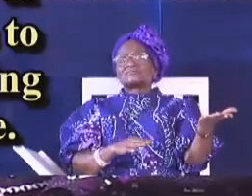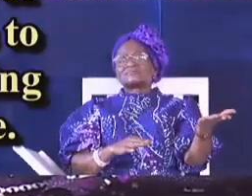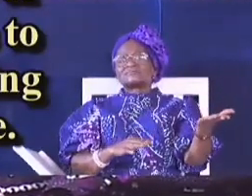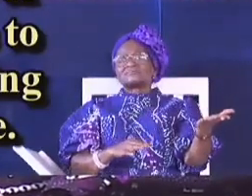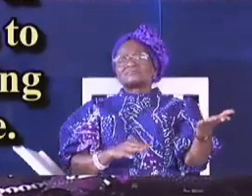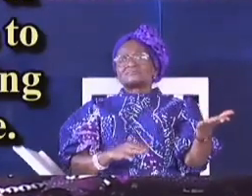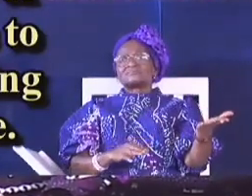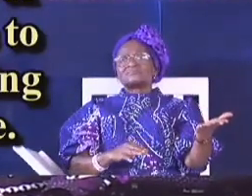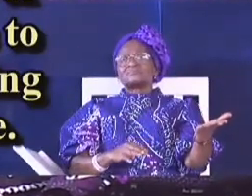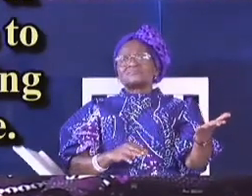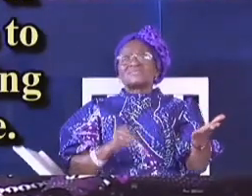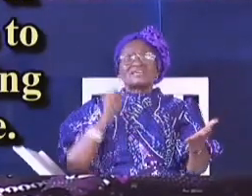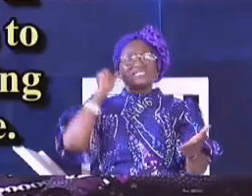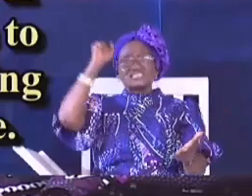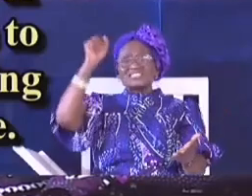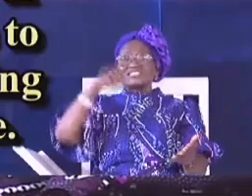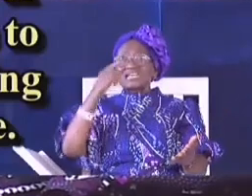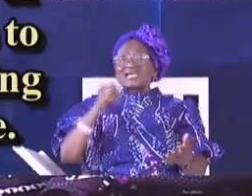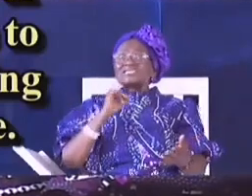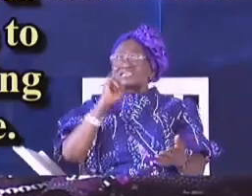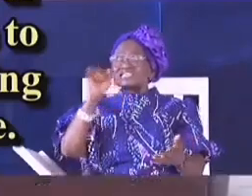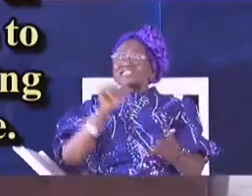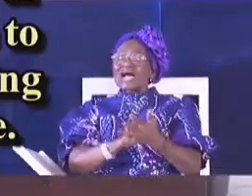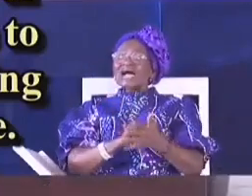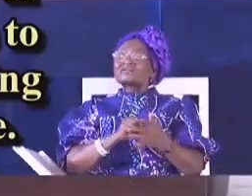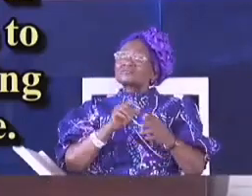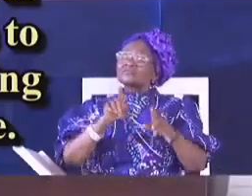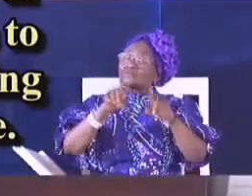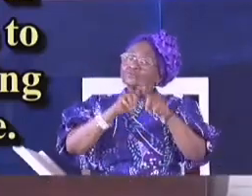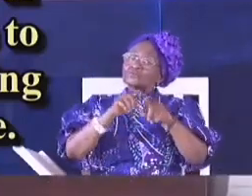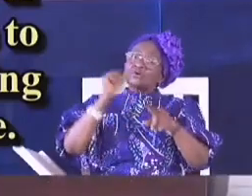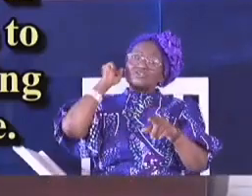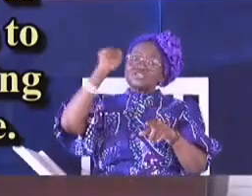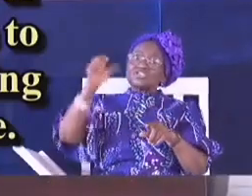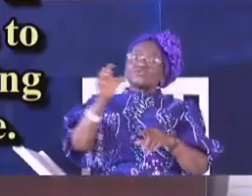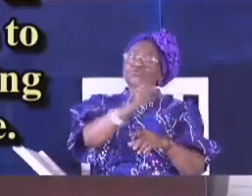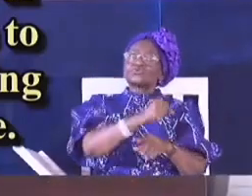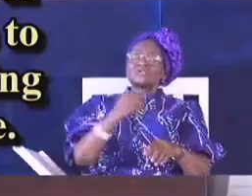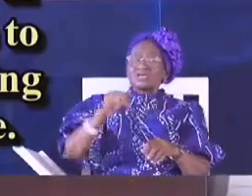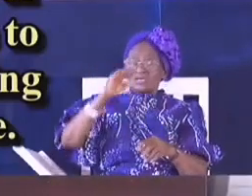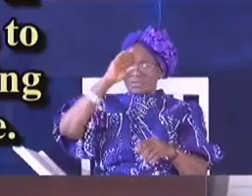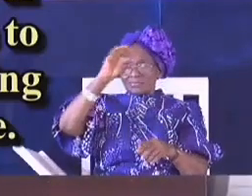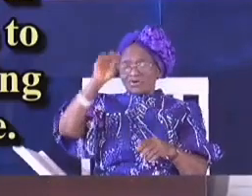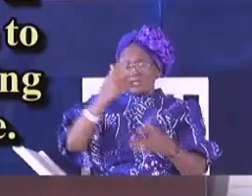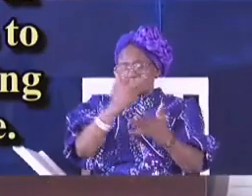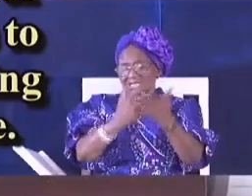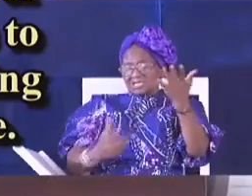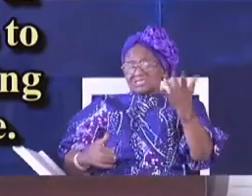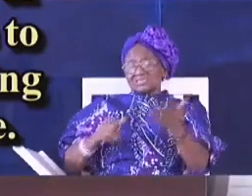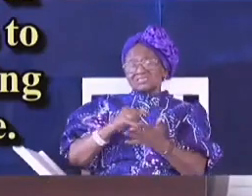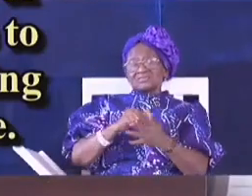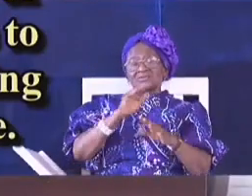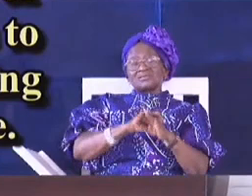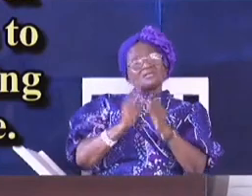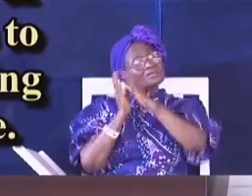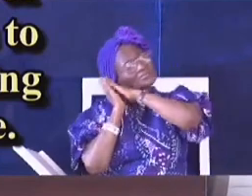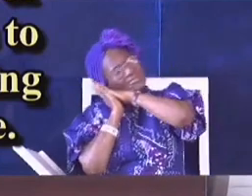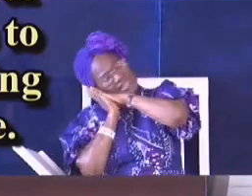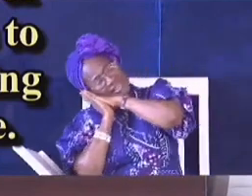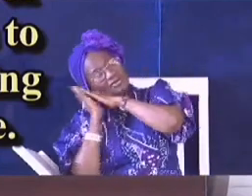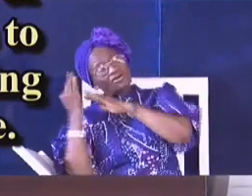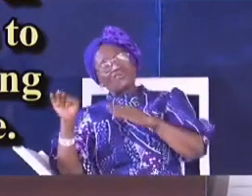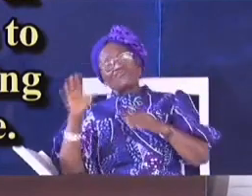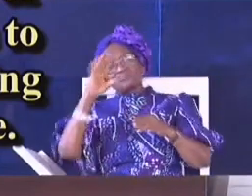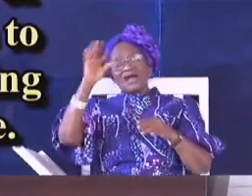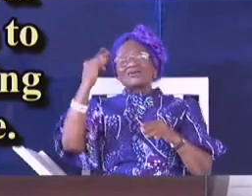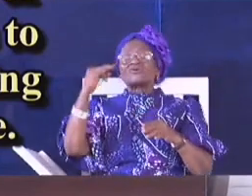He said, is that so? She took the boy, laid it on the bed of the man of God,